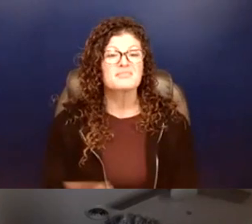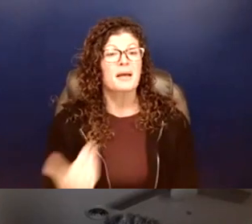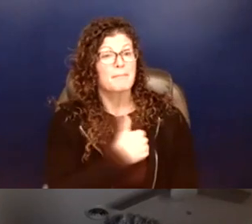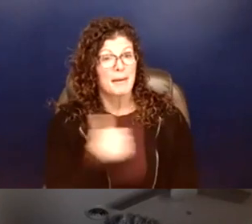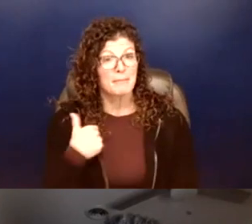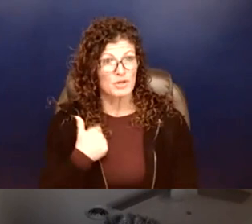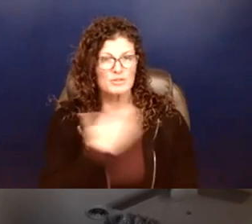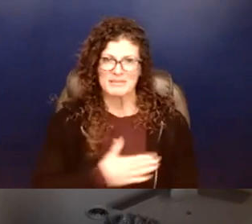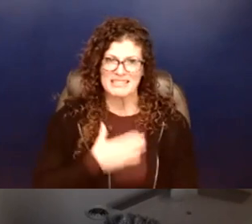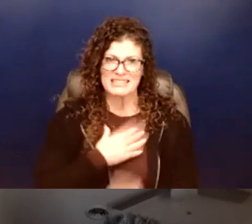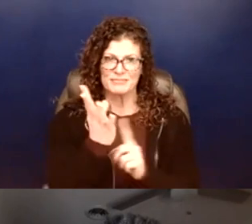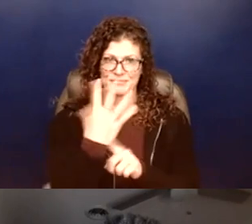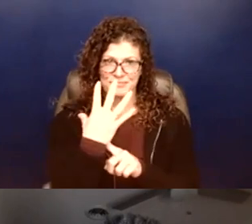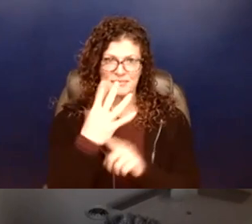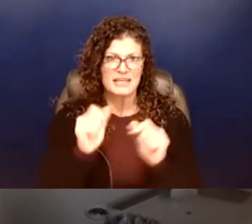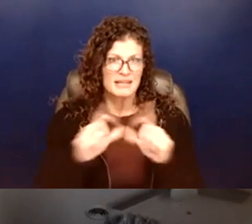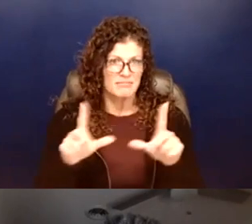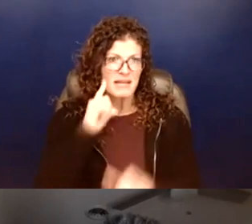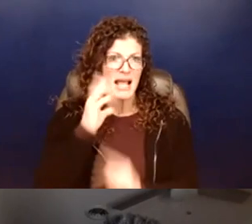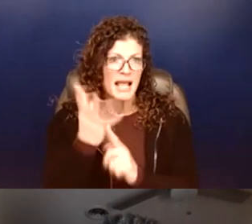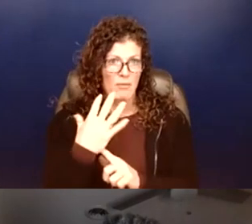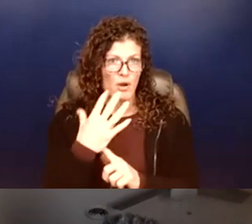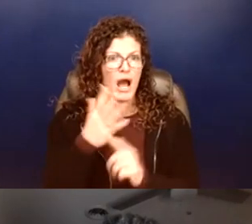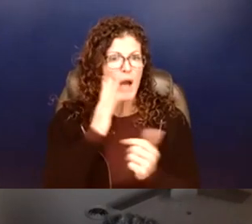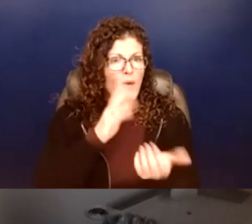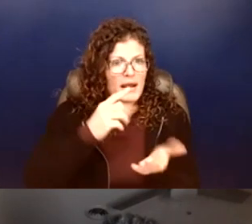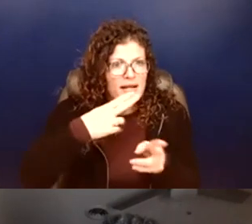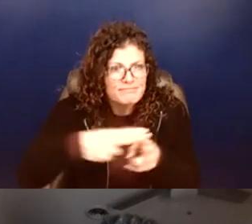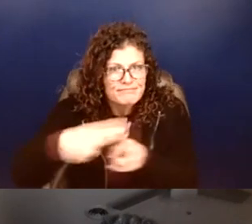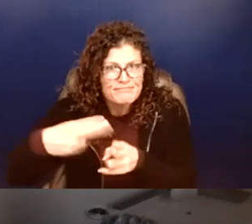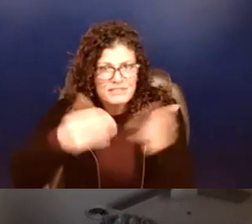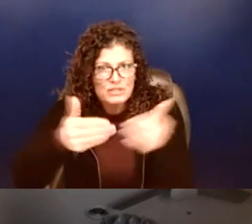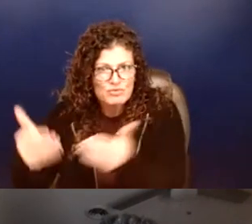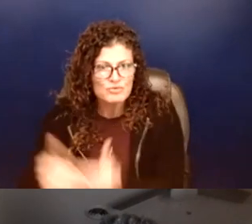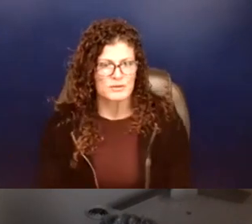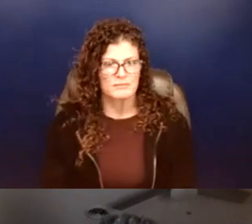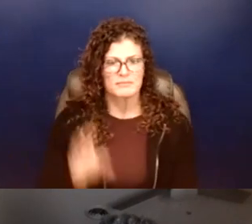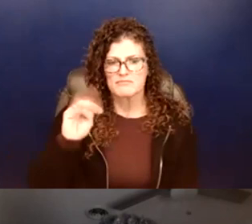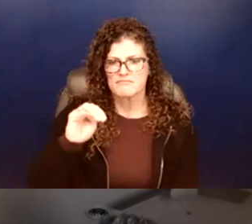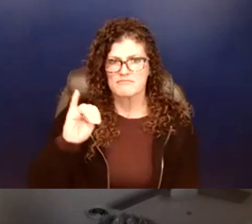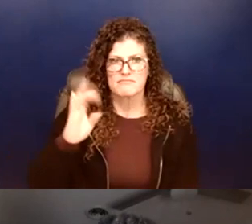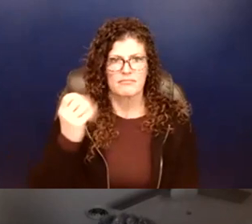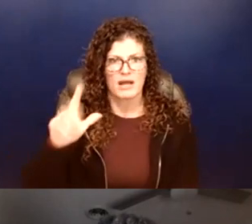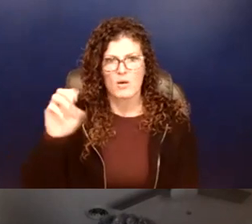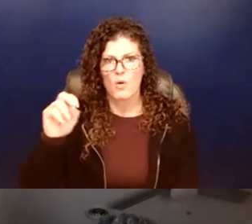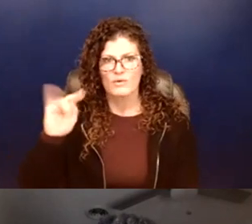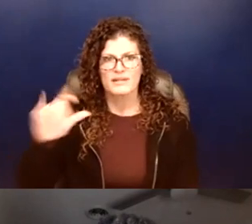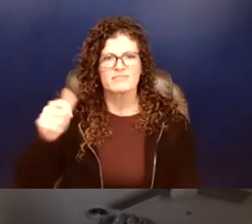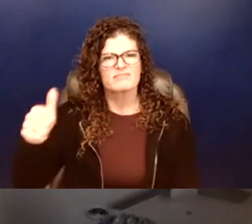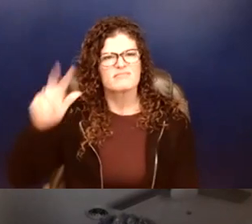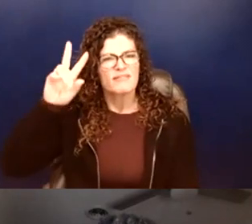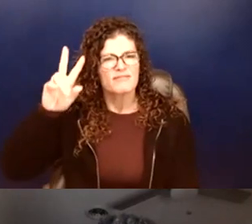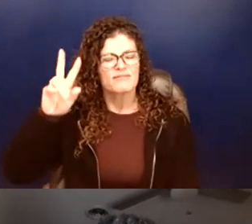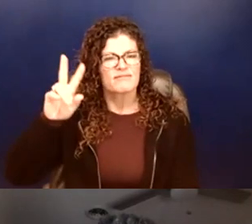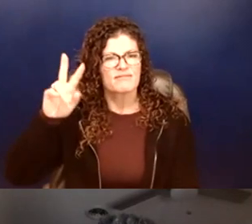ahead and turn on the video for a brief moment to be recognized. So we have Mr. Michael O'Neill, the vice chair of the Boston School